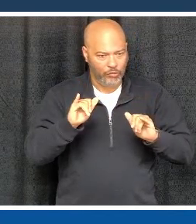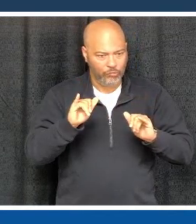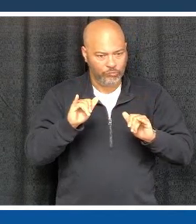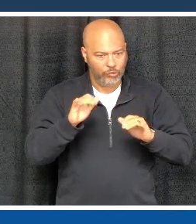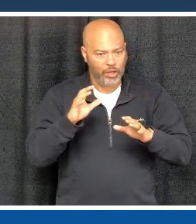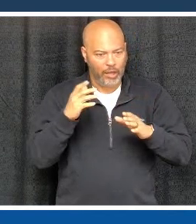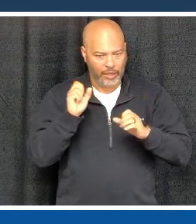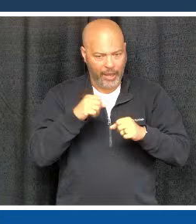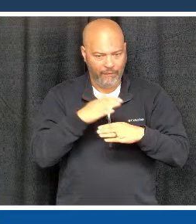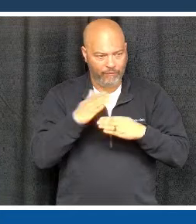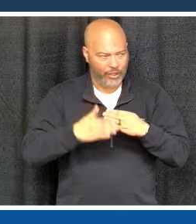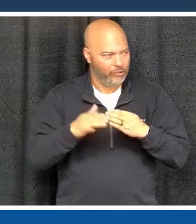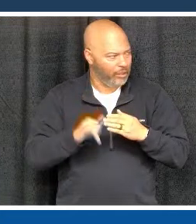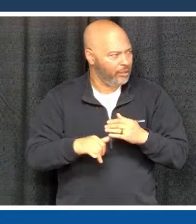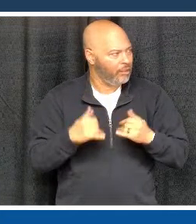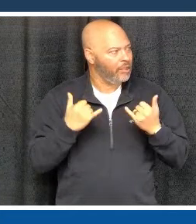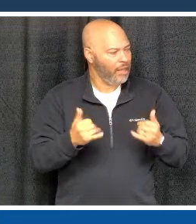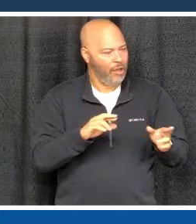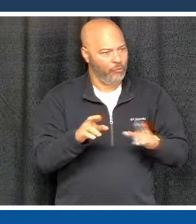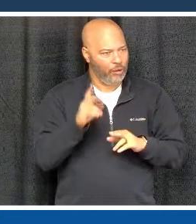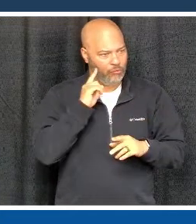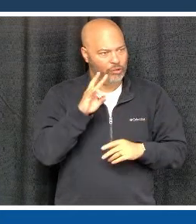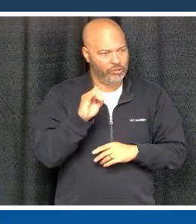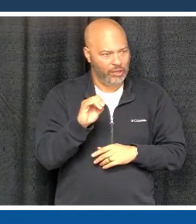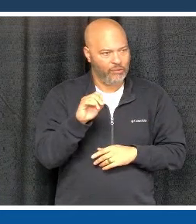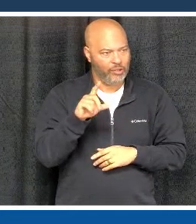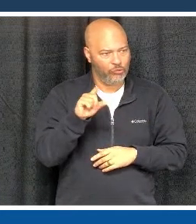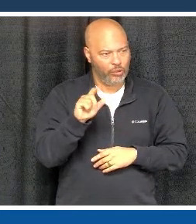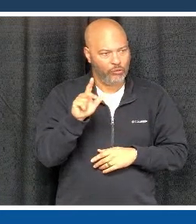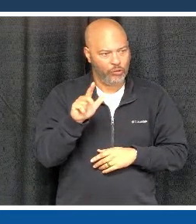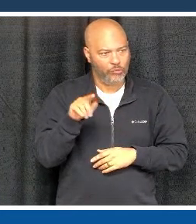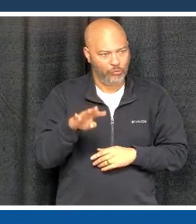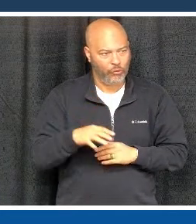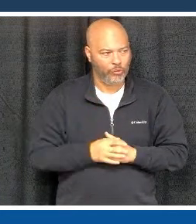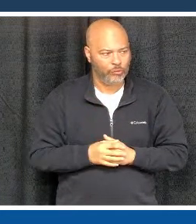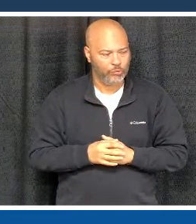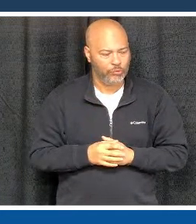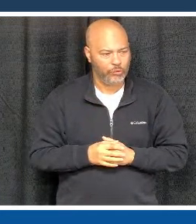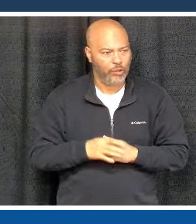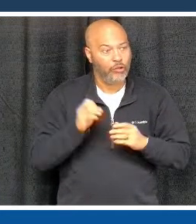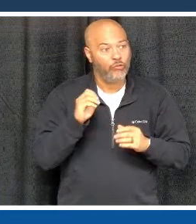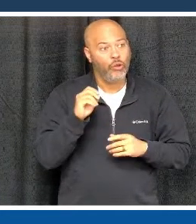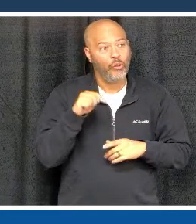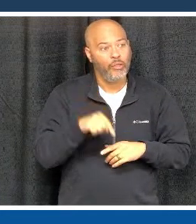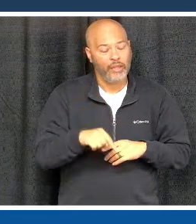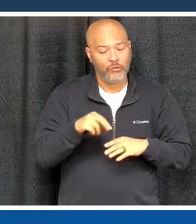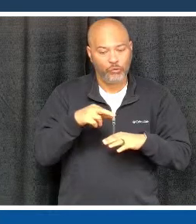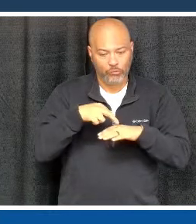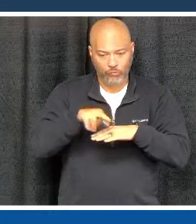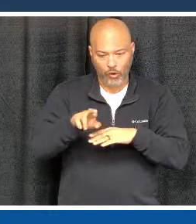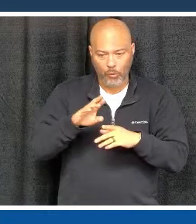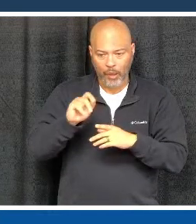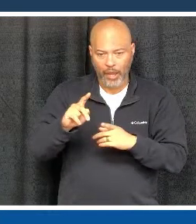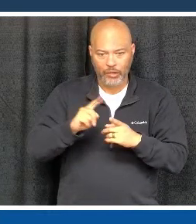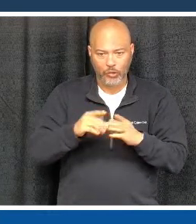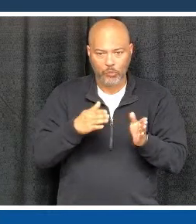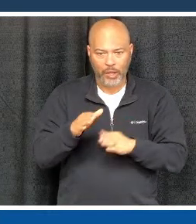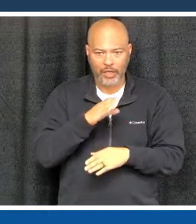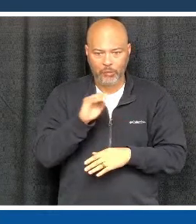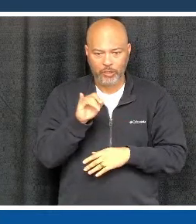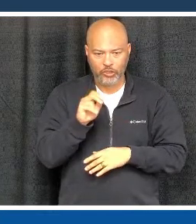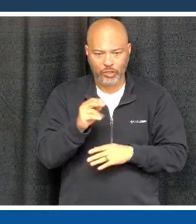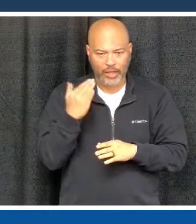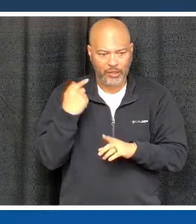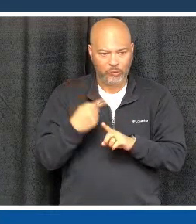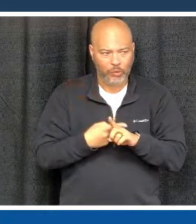get that done. All right, now we're ready for ordinance 70, 2023. Mr. Tyndall. So this was remanded back to the planning commission last month. This is